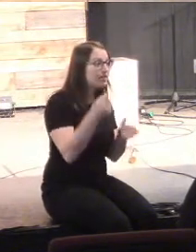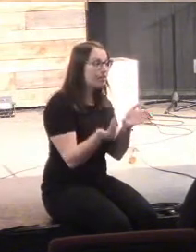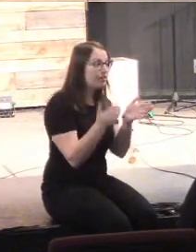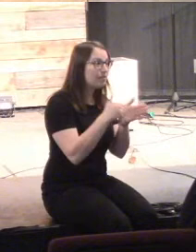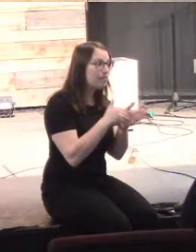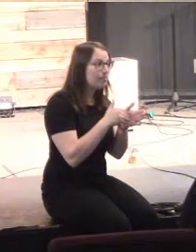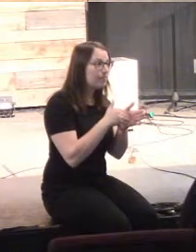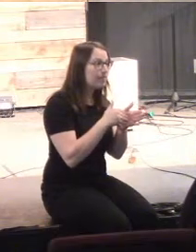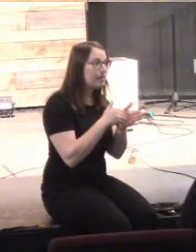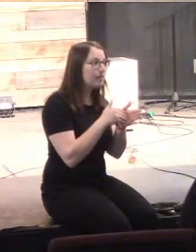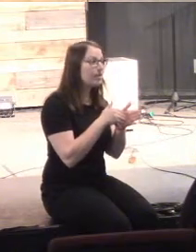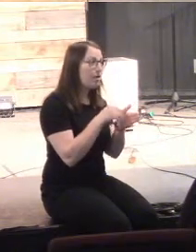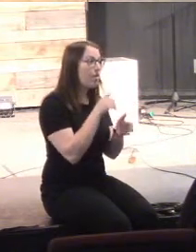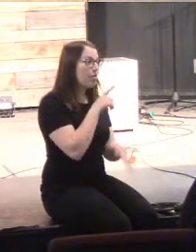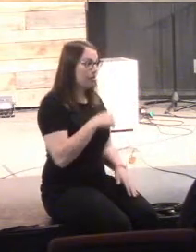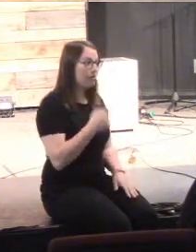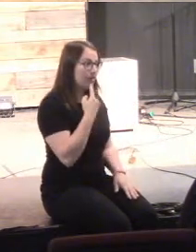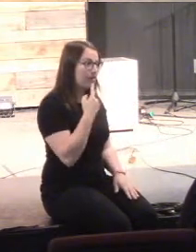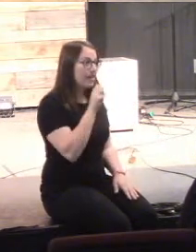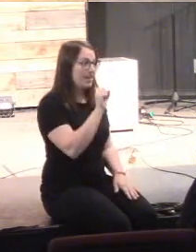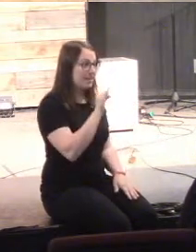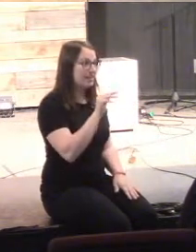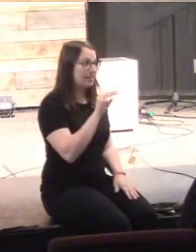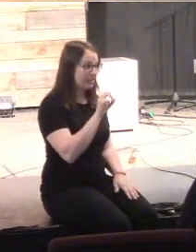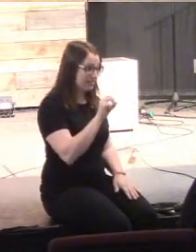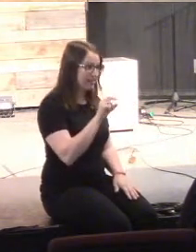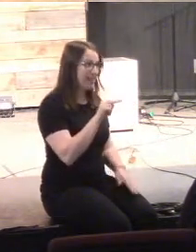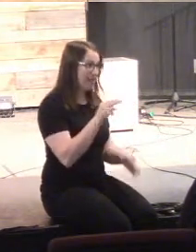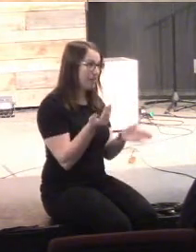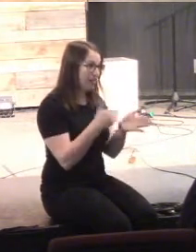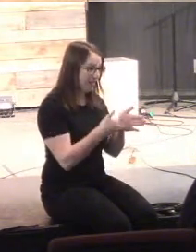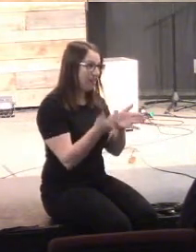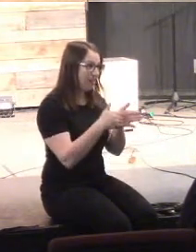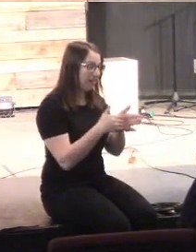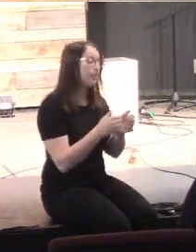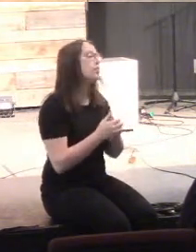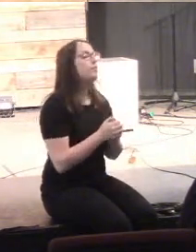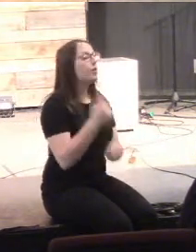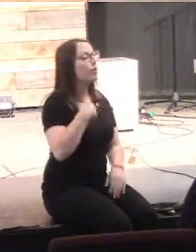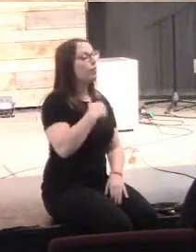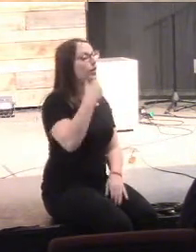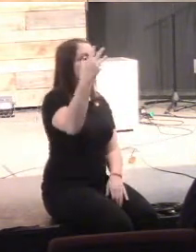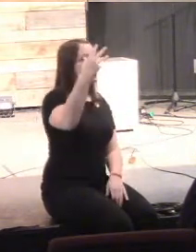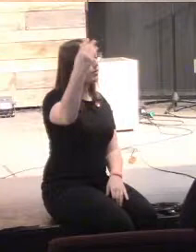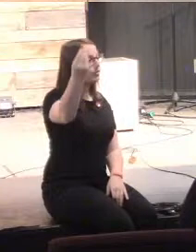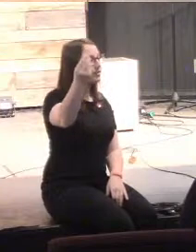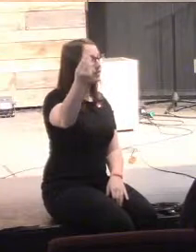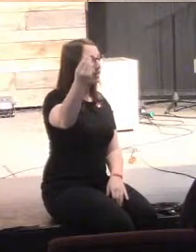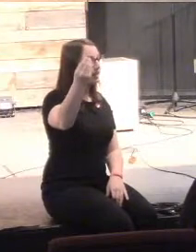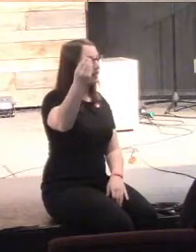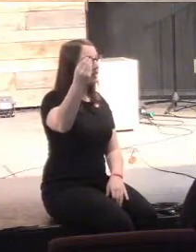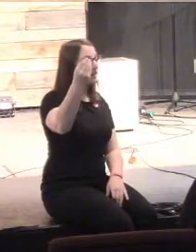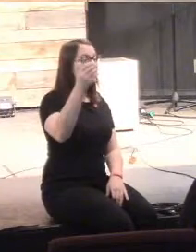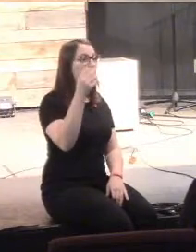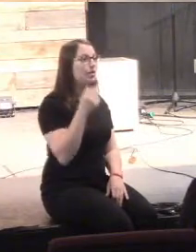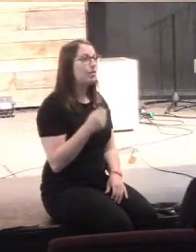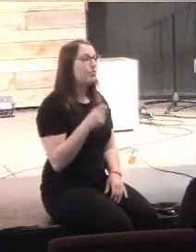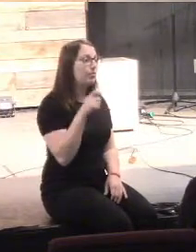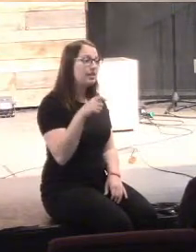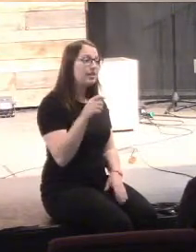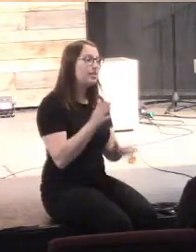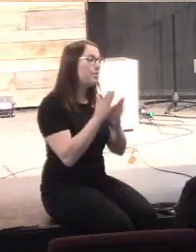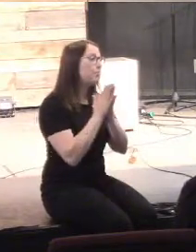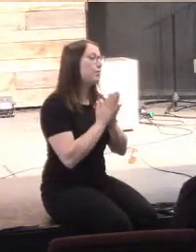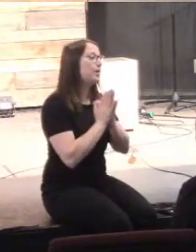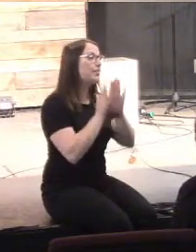to say Simon, Simon a couple of times. You know what I'm saying? So we're going to be right out here. It's going to be outdoors. We need to be praying